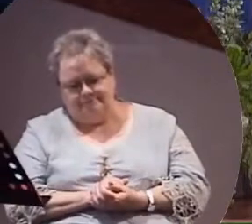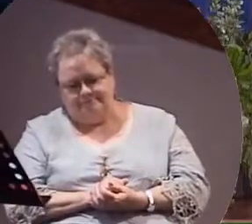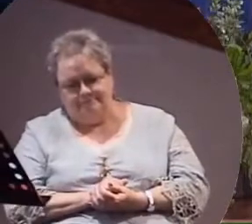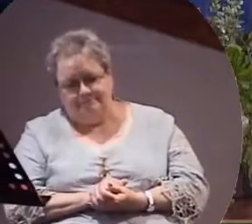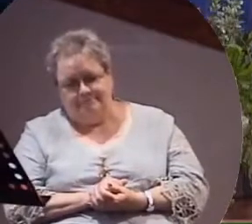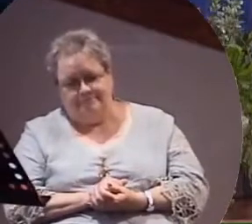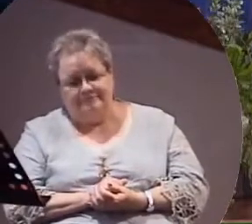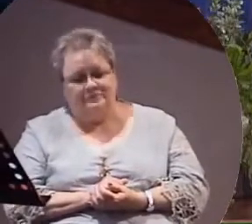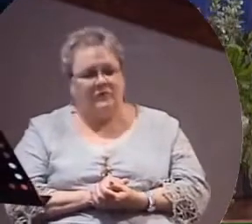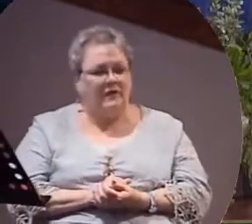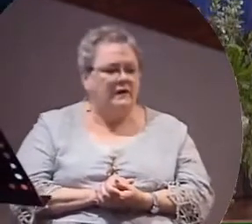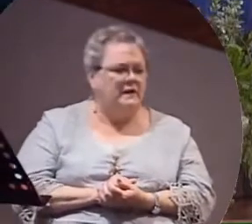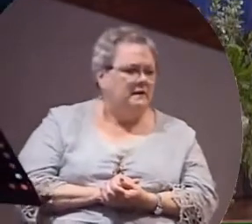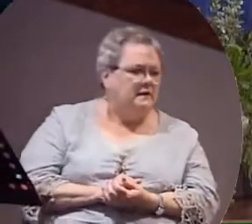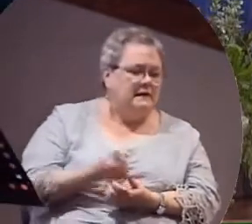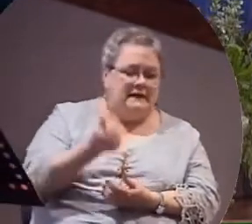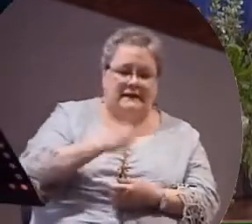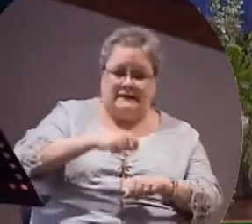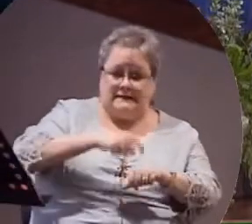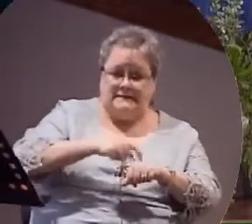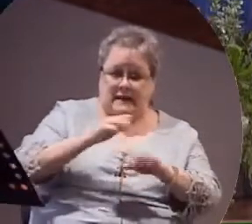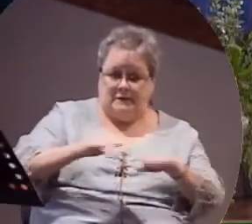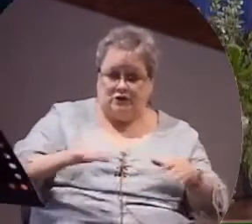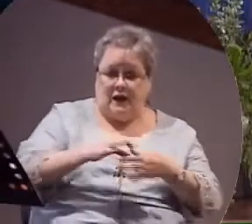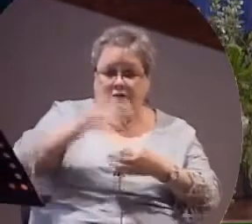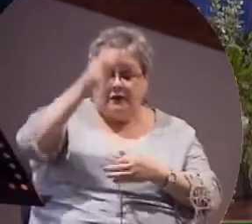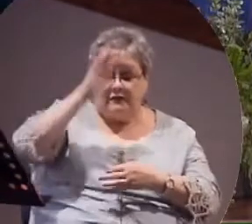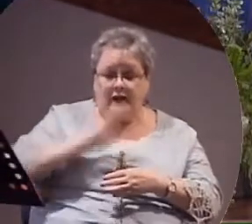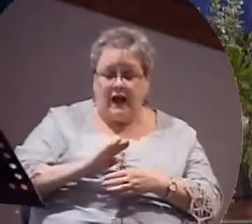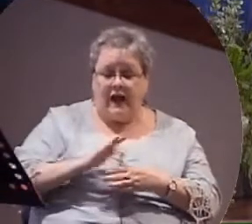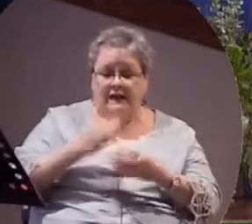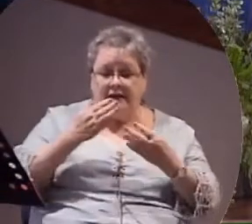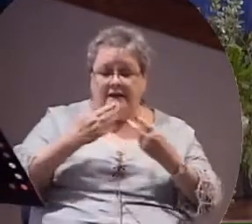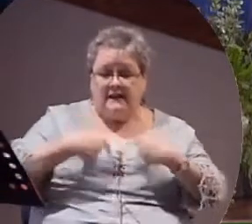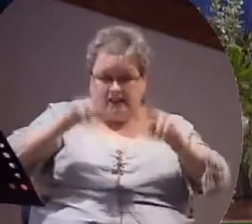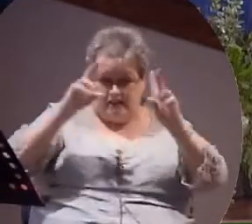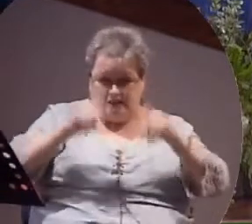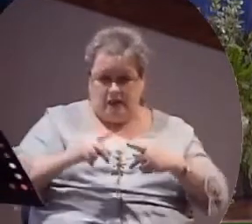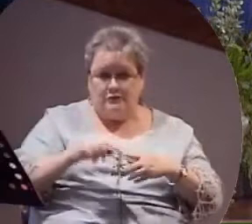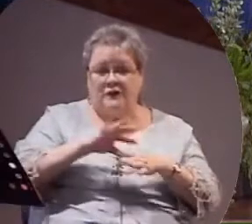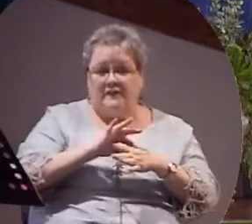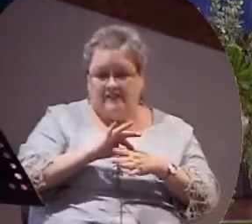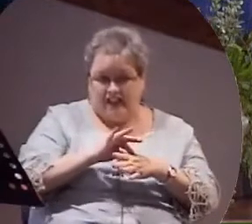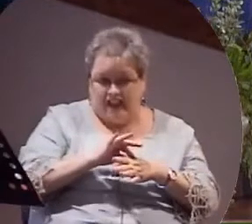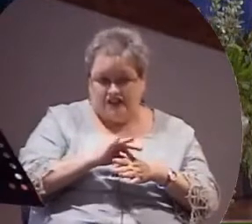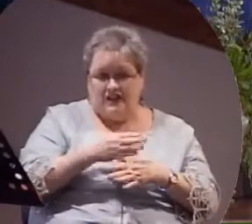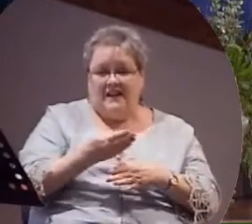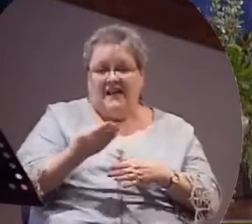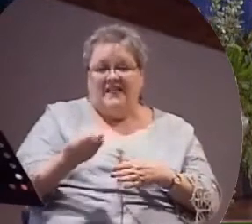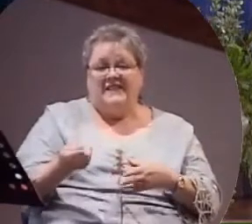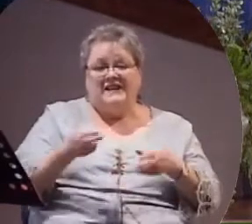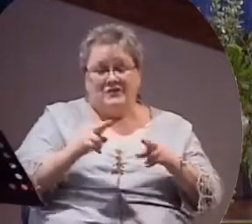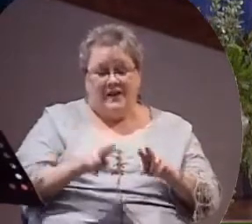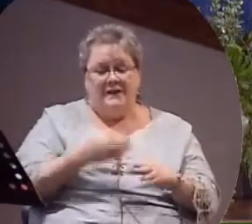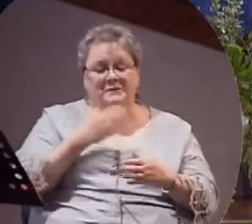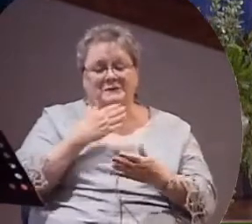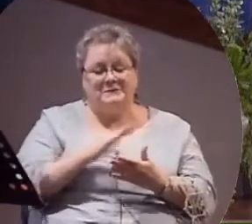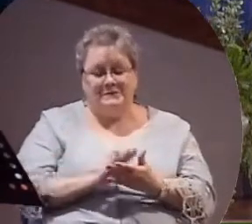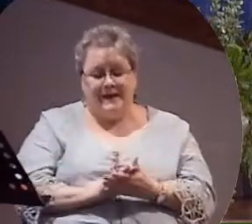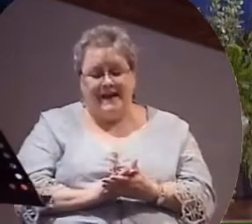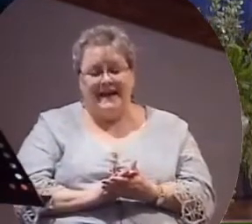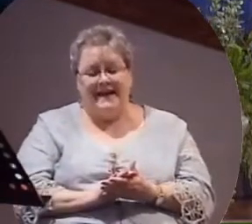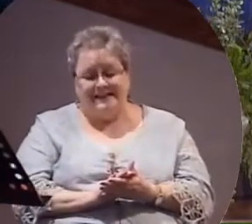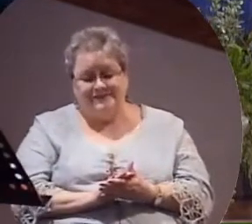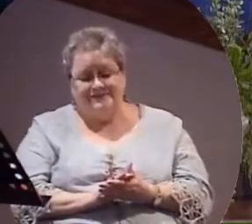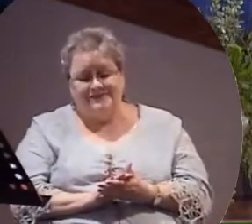room something tonight? But any time a child of God starts giving into the flesh, things are going to take a dramatic turn